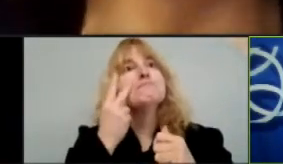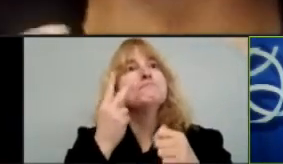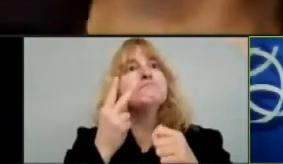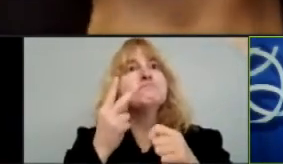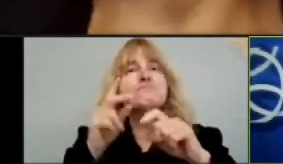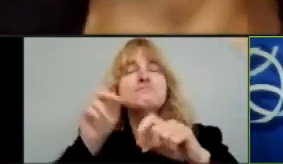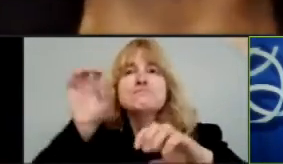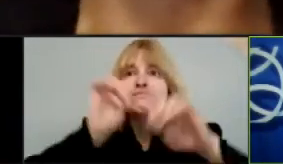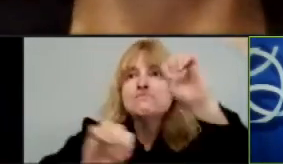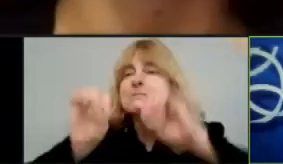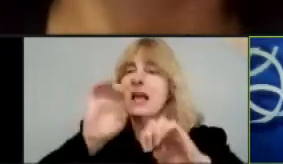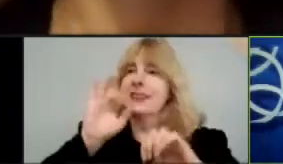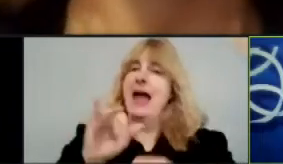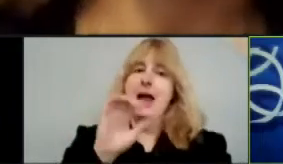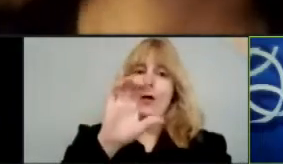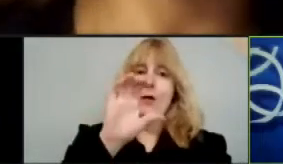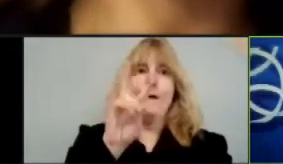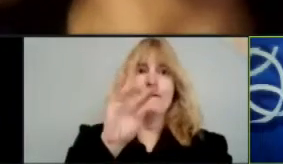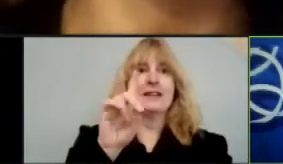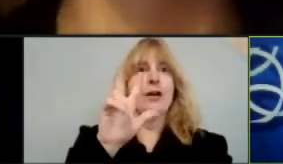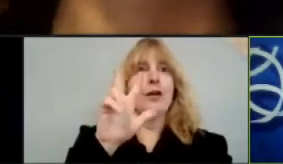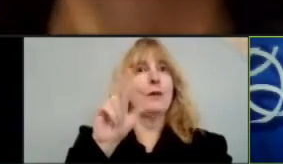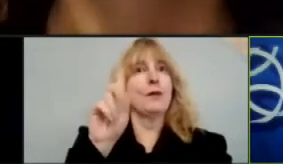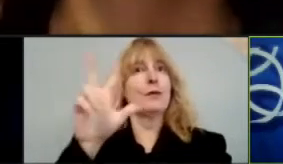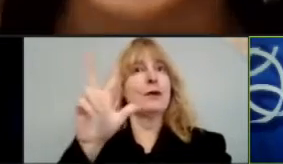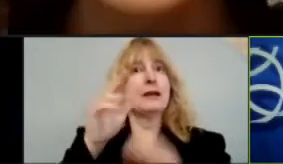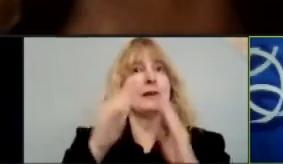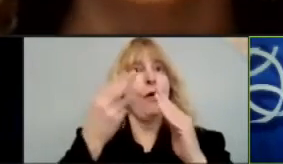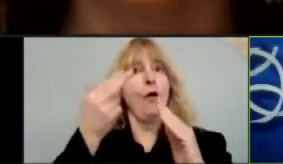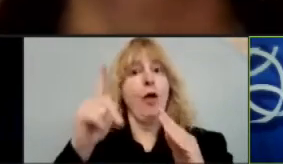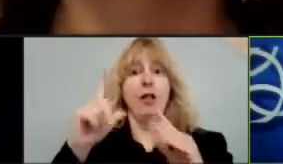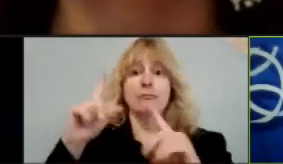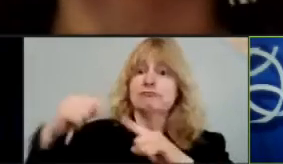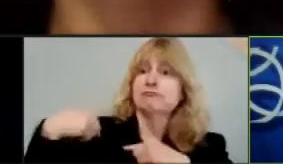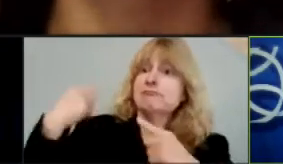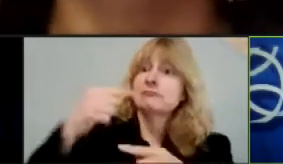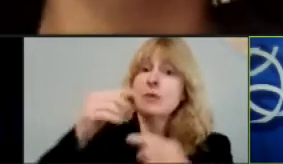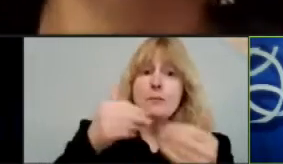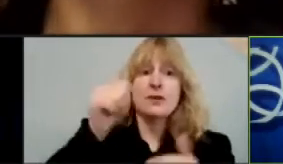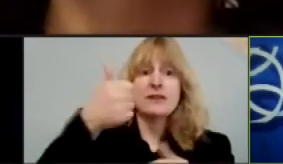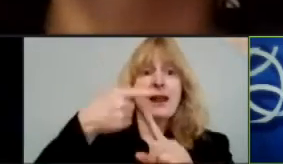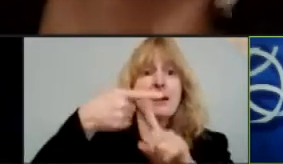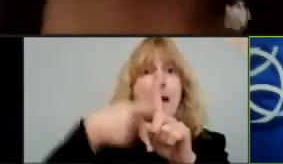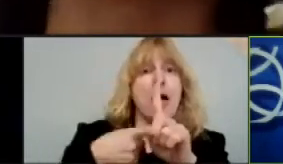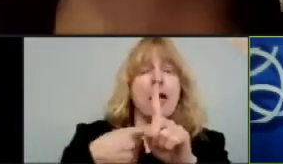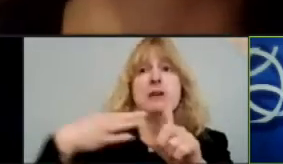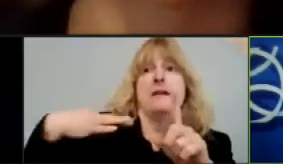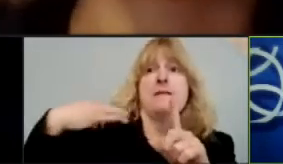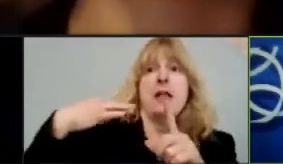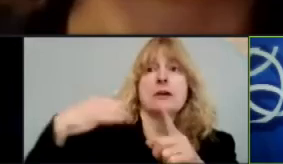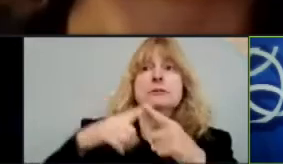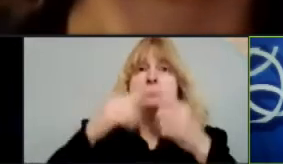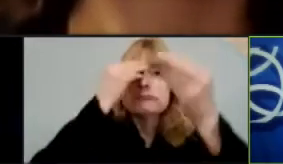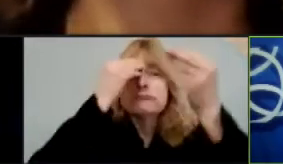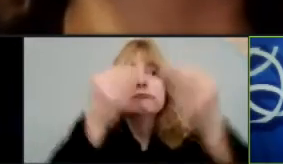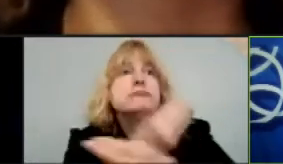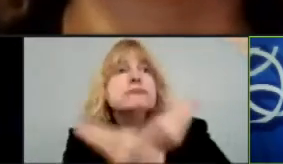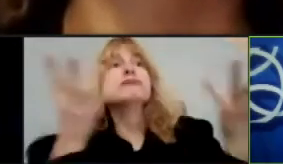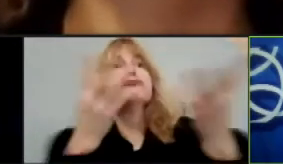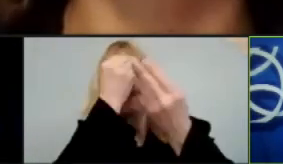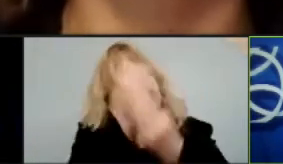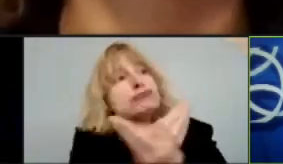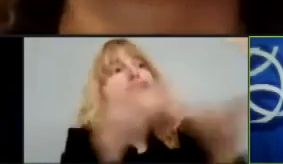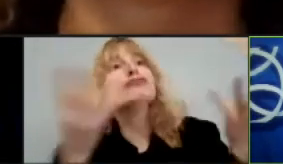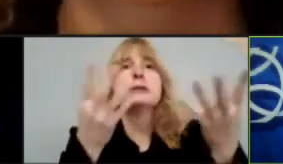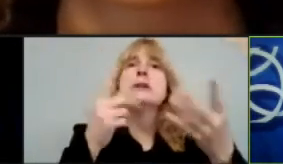hall that has been coming to you now almost 10 months, voluntarily bringing you information to help keep us safe, healthy,